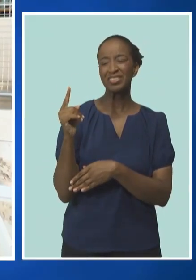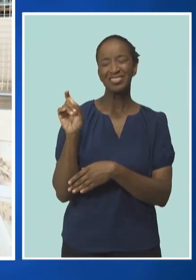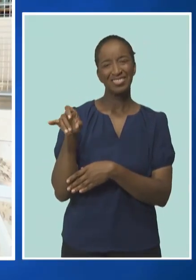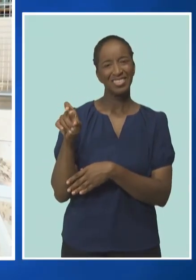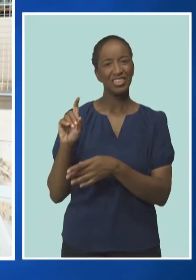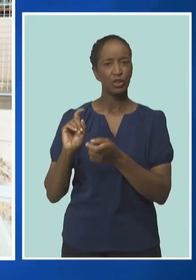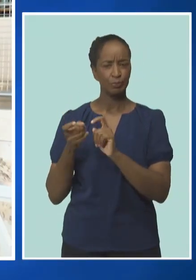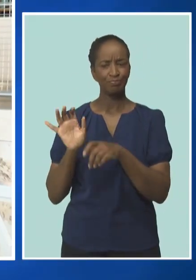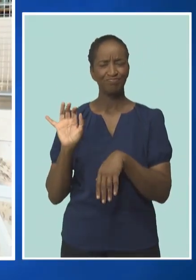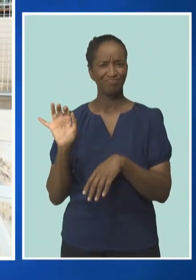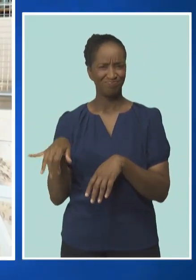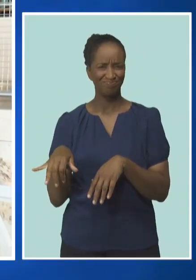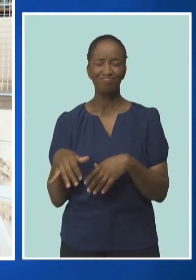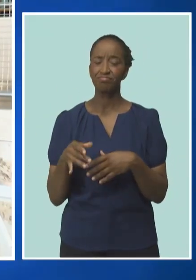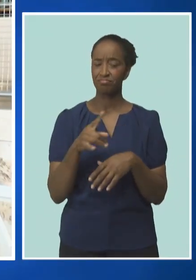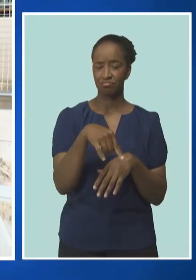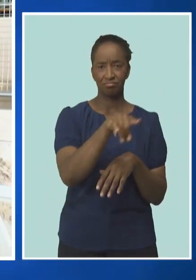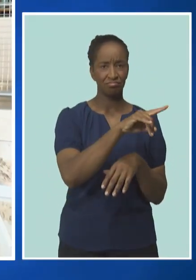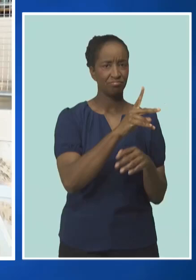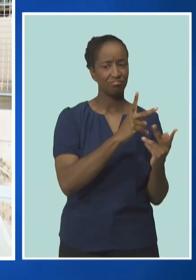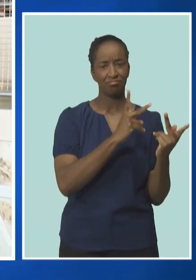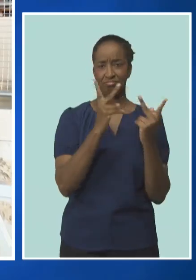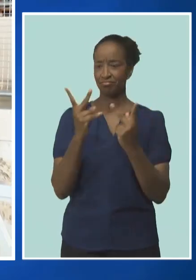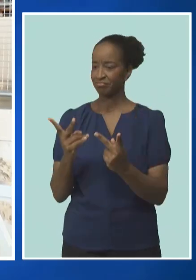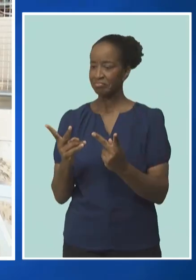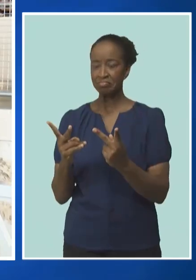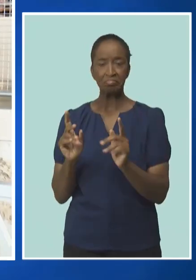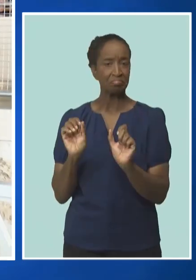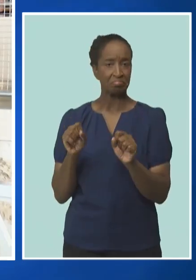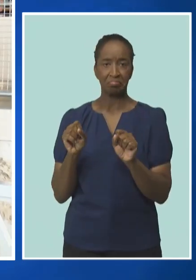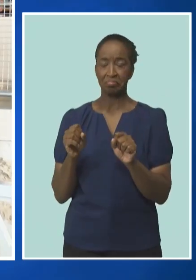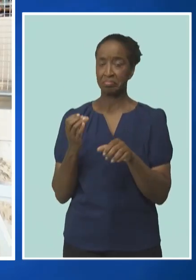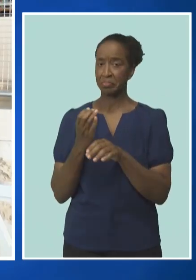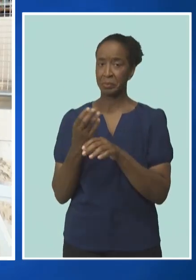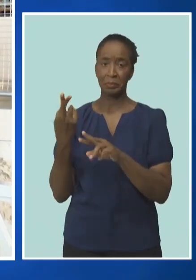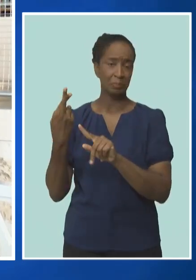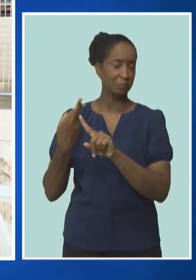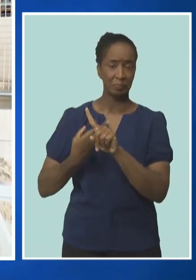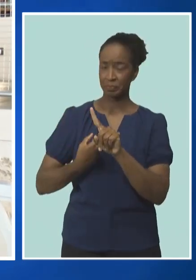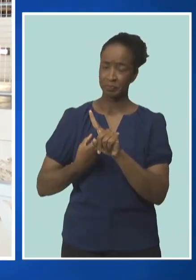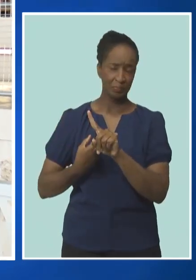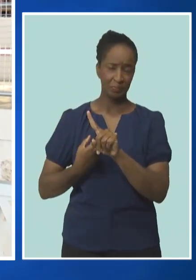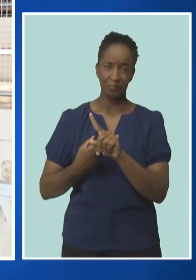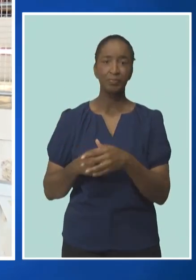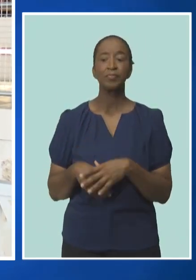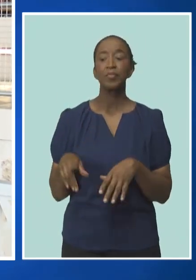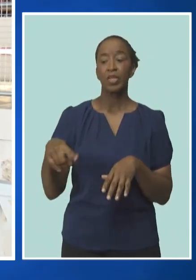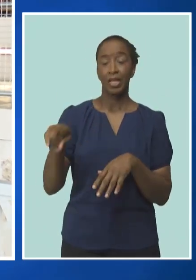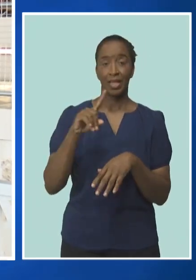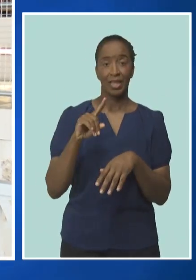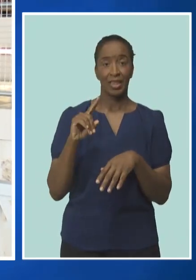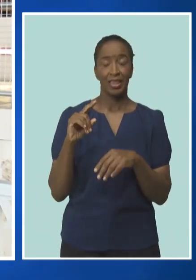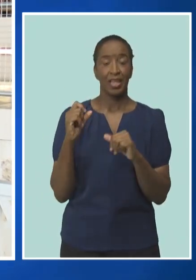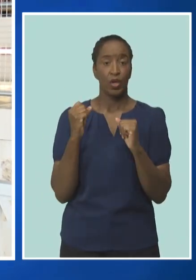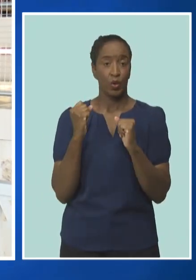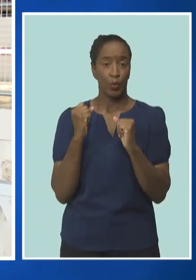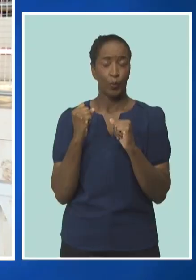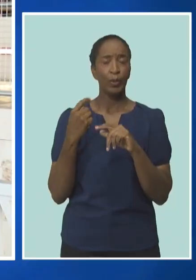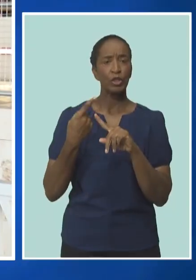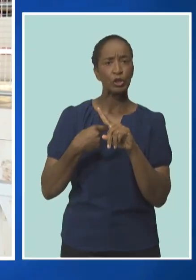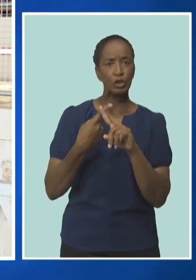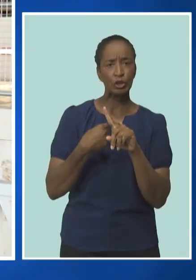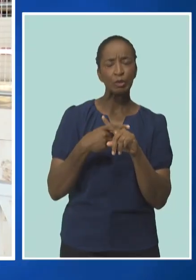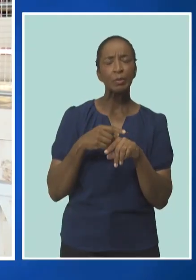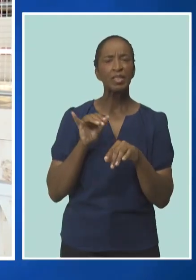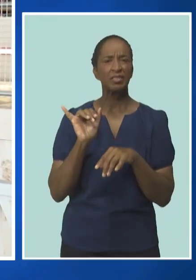to price visitors out of car rentals, especially our long-stay guests in winter. This has a ripple